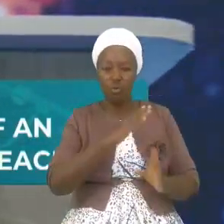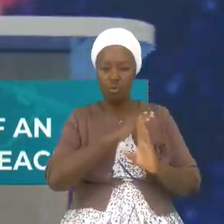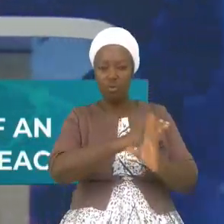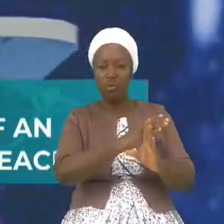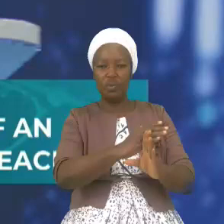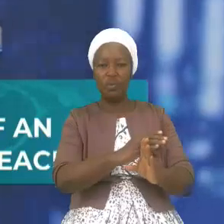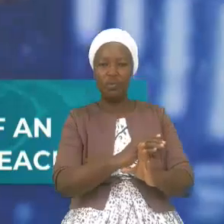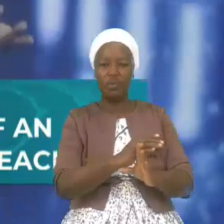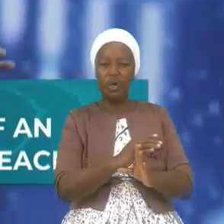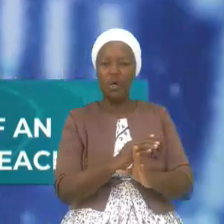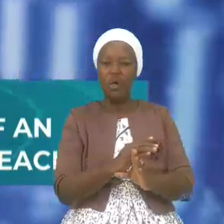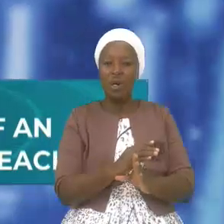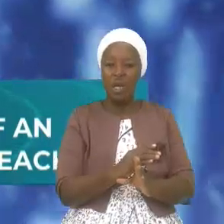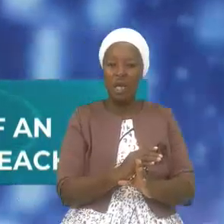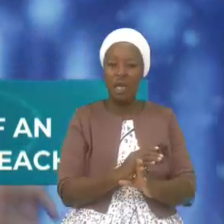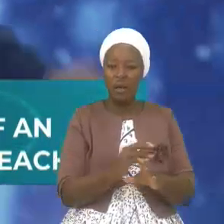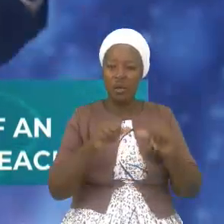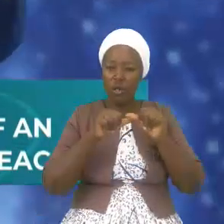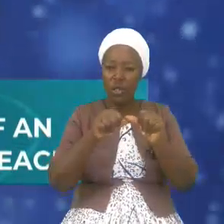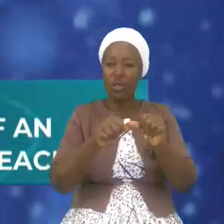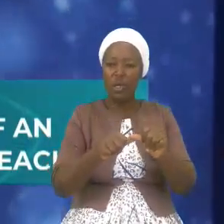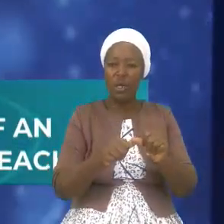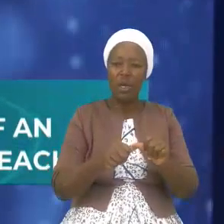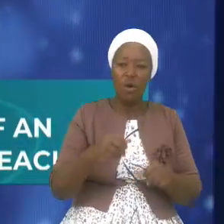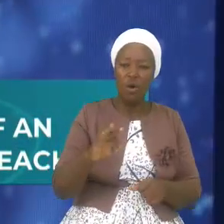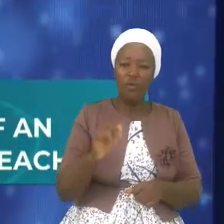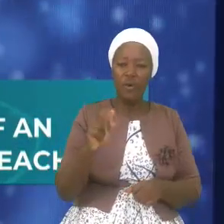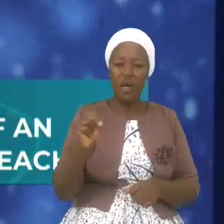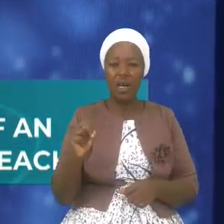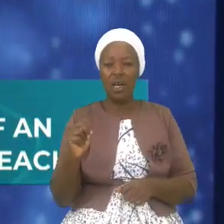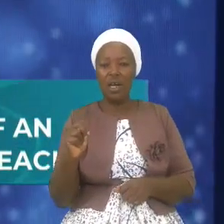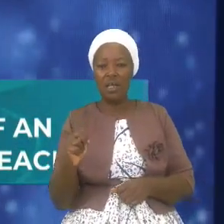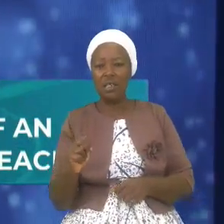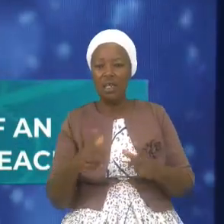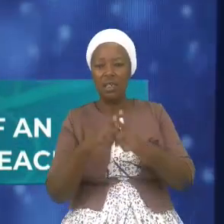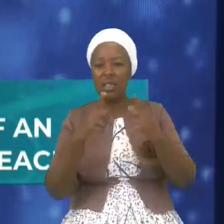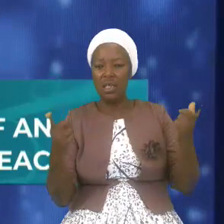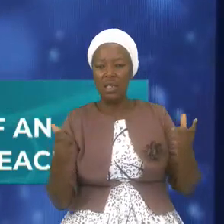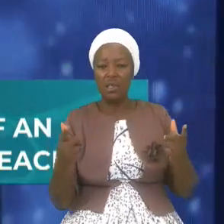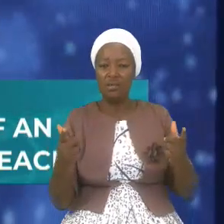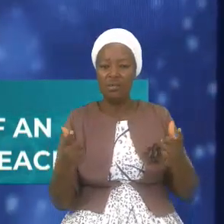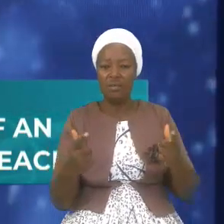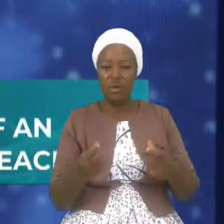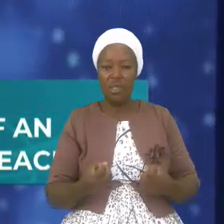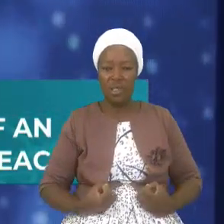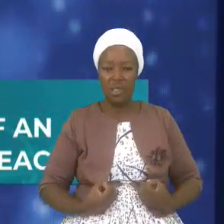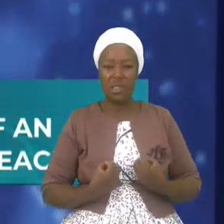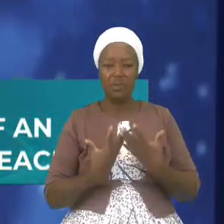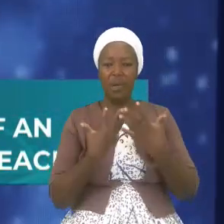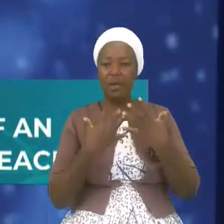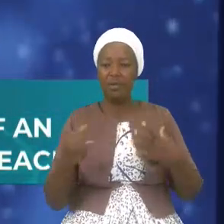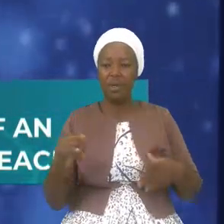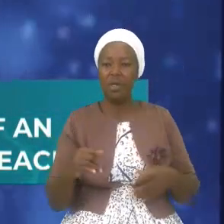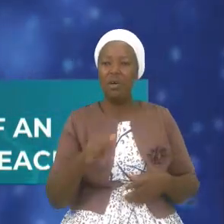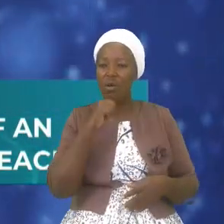uncompromising preacher. That was Daniel. Always like that. Morning, afternoon, and